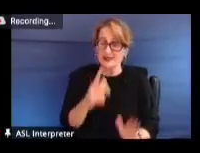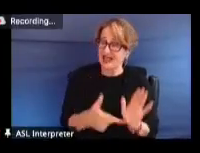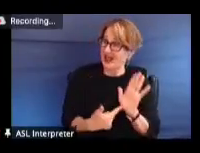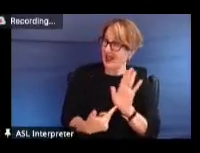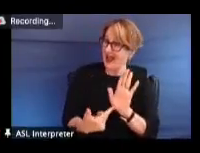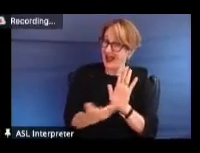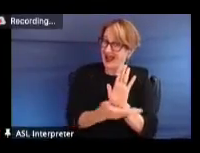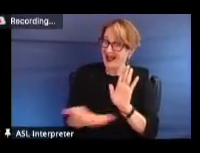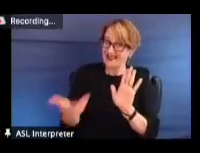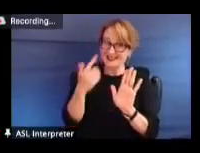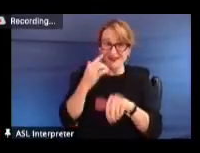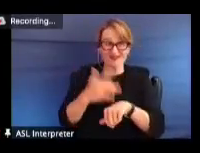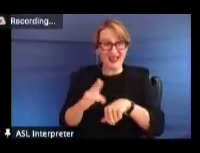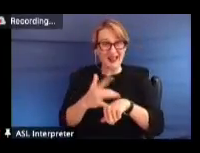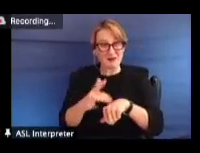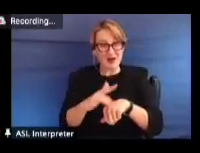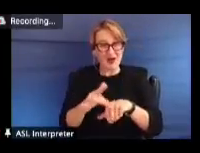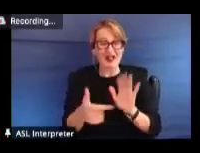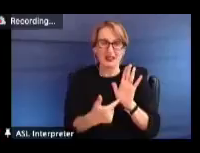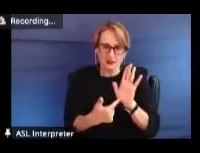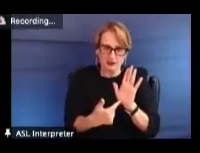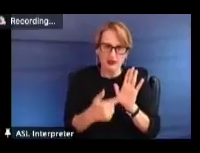data, it'll be all of it as of a certain date.